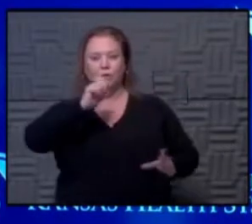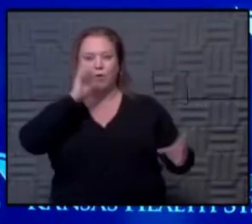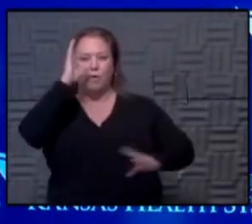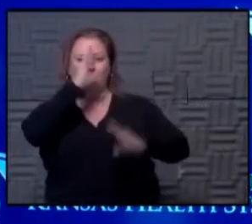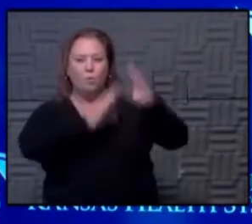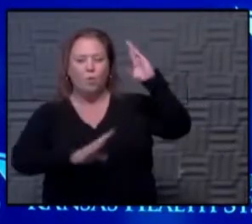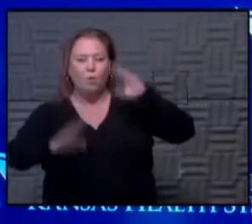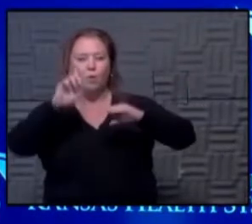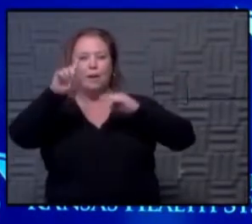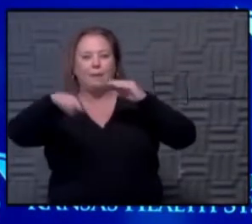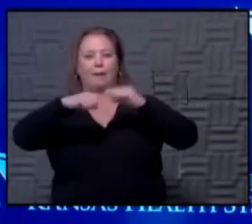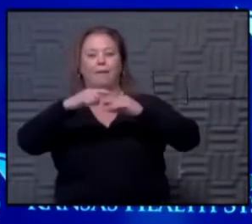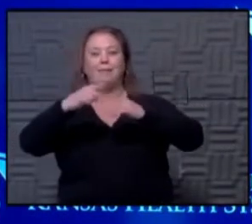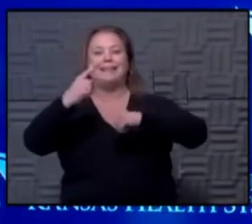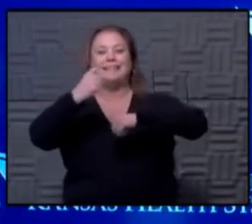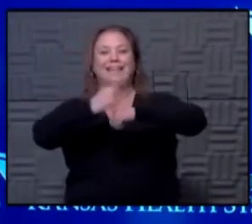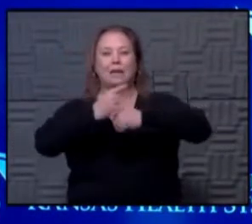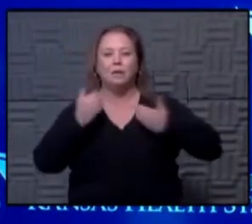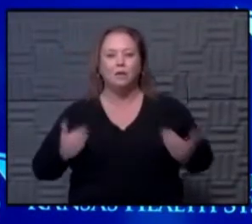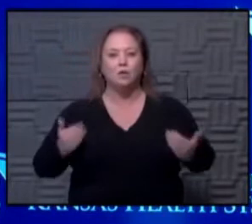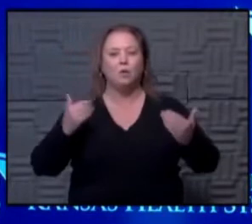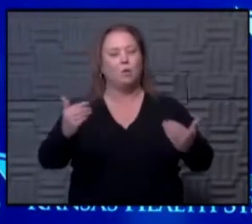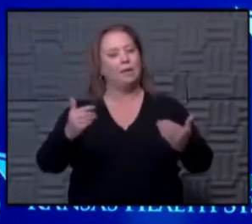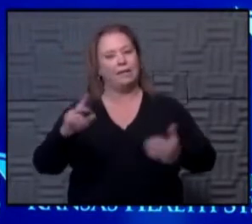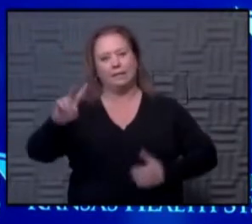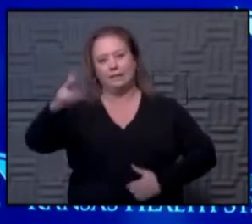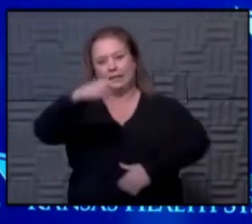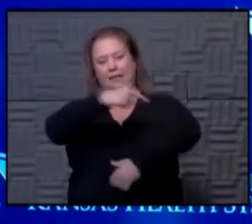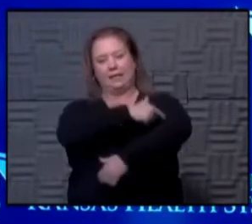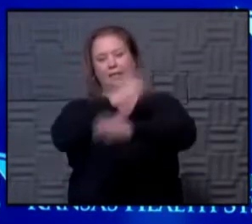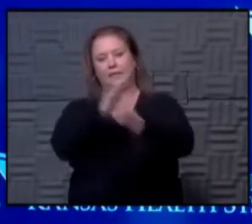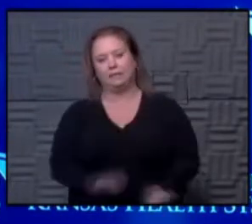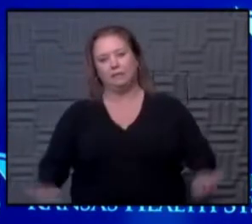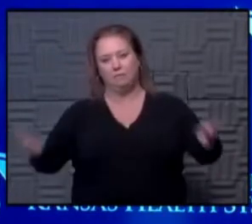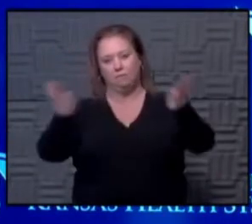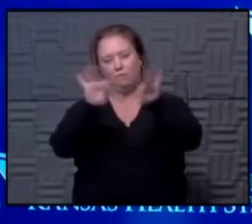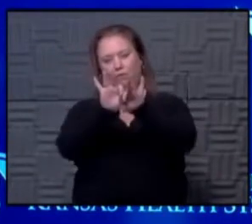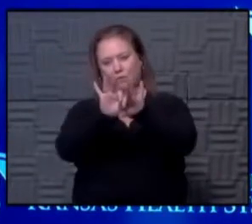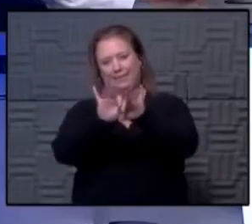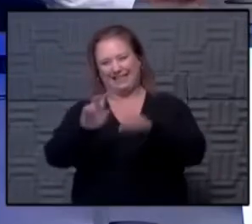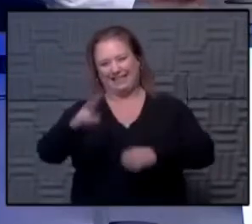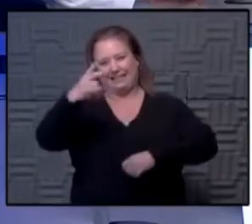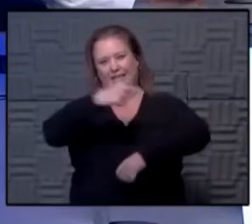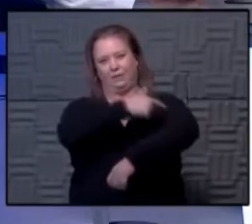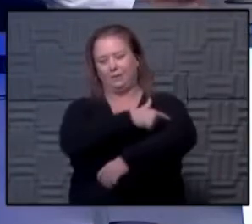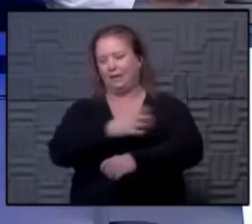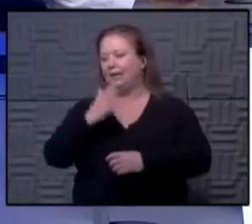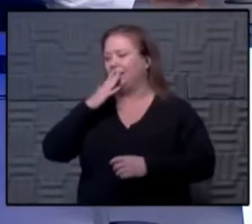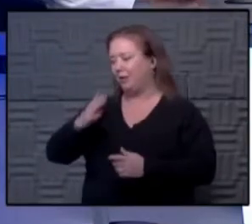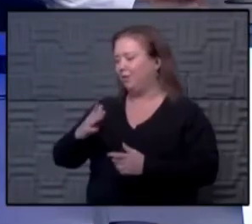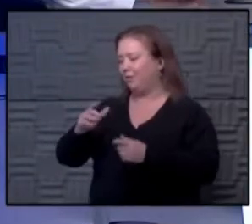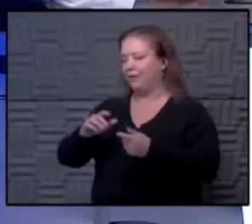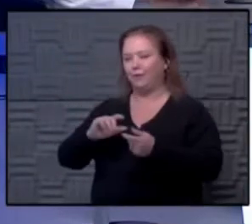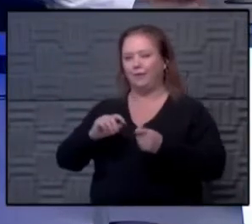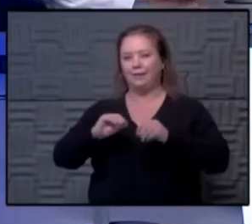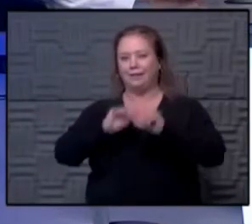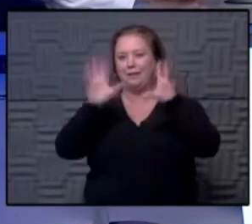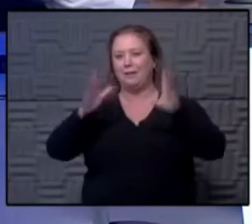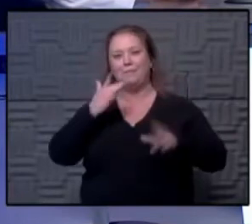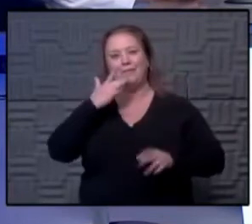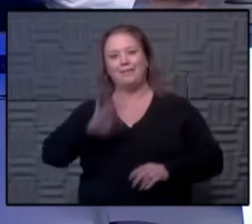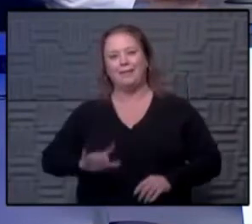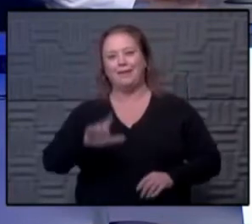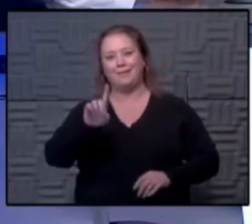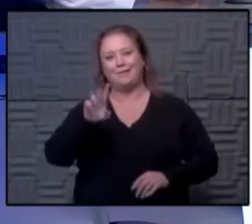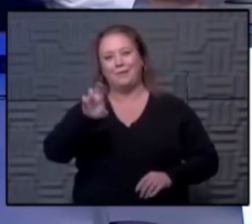much about the specific date, get the second dose. It's extremely important and beneficial in the process. Thanks for translating. We are so lucky to have you this